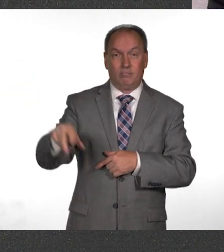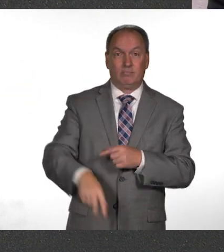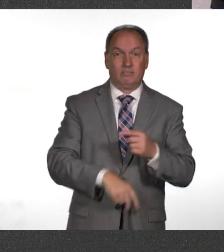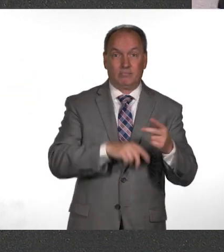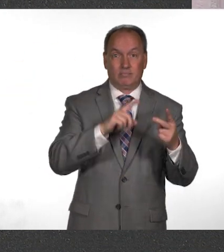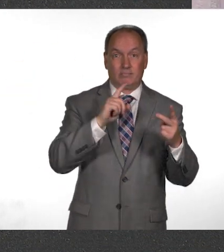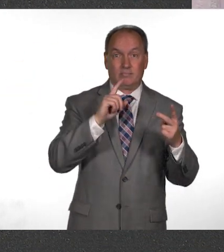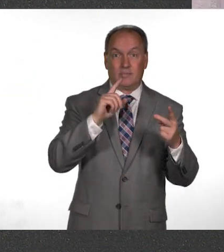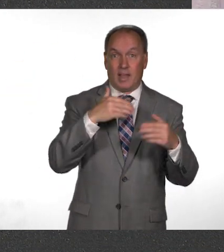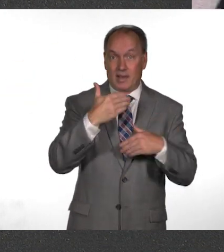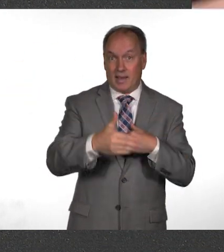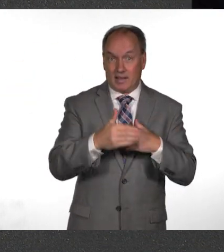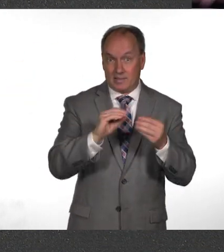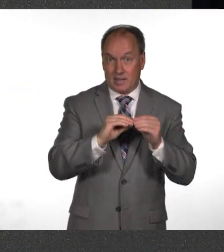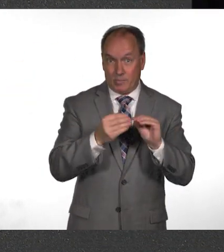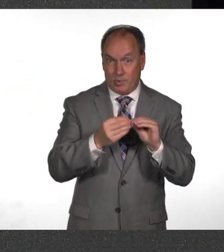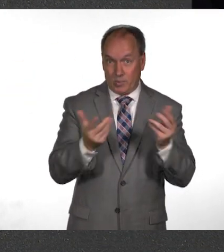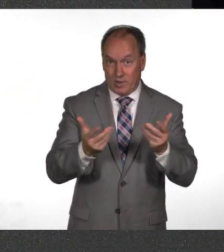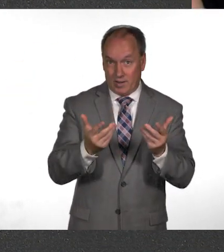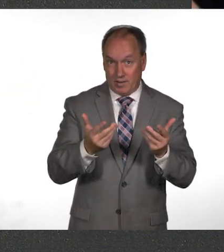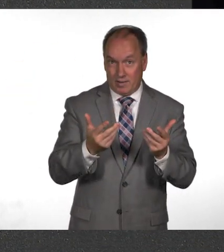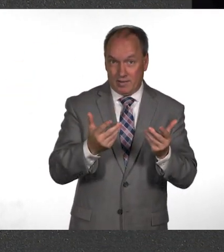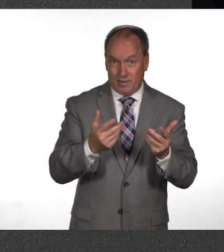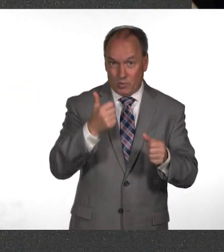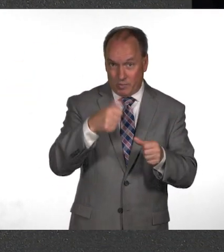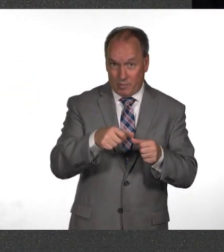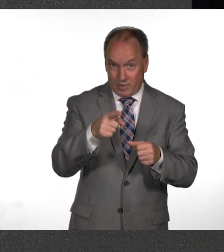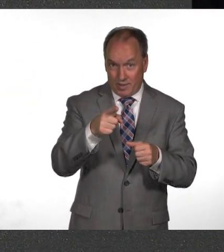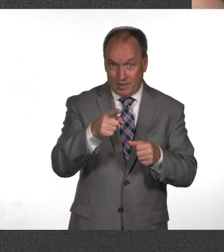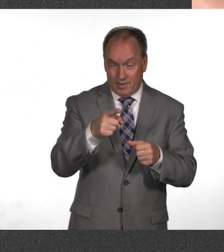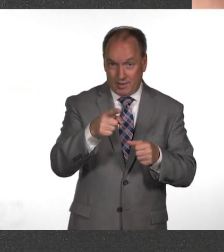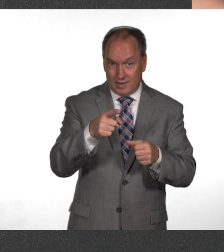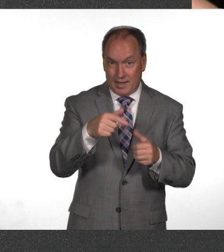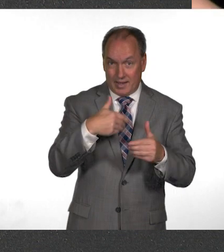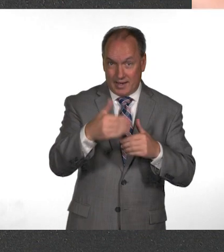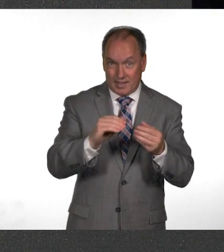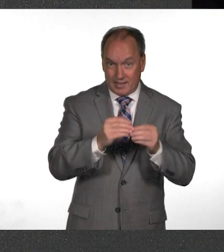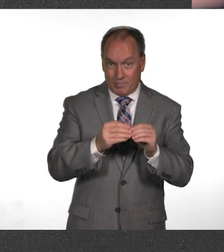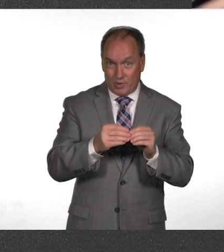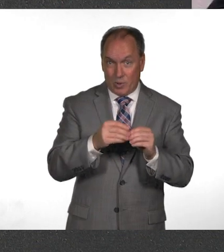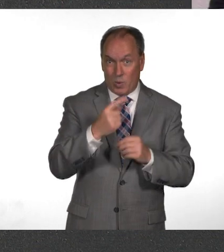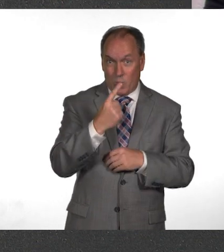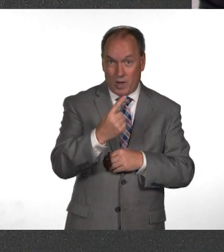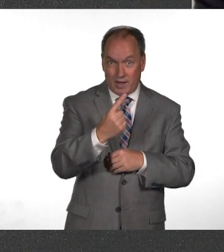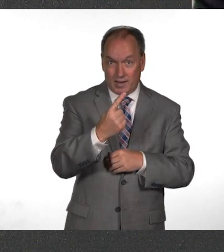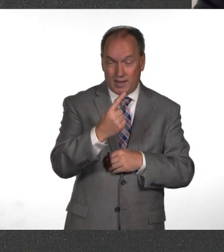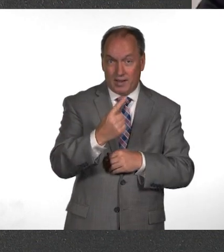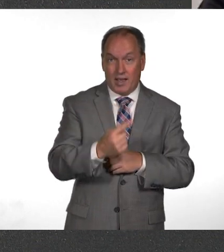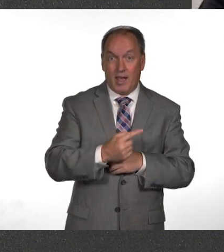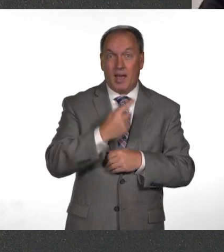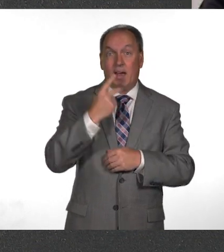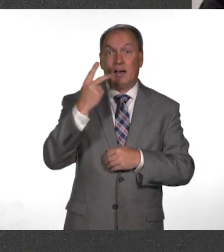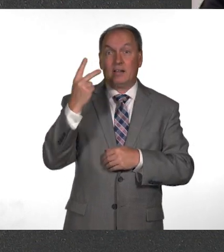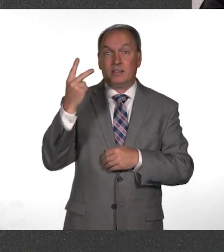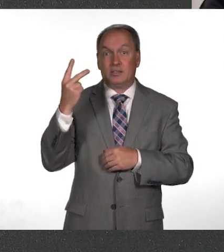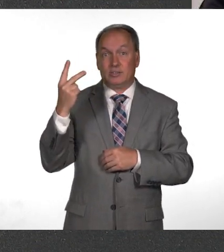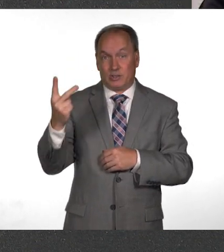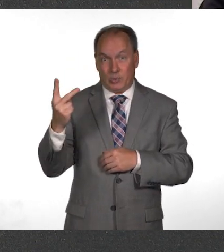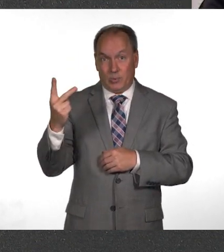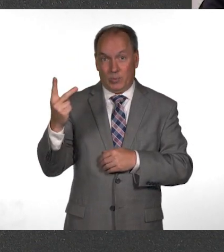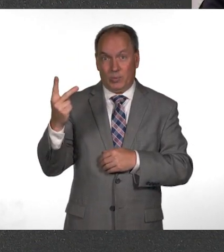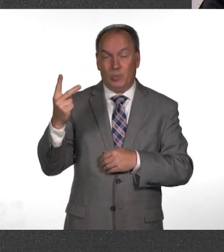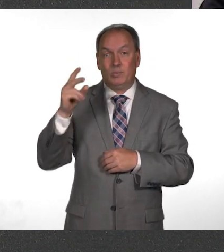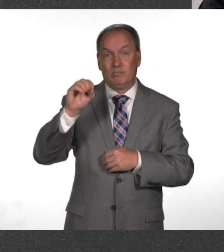What comes after 1? Do you remember? What comes after 1? 1, then